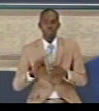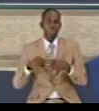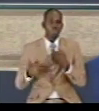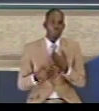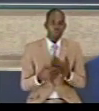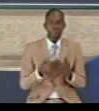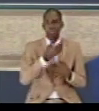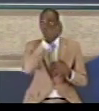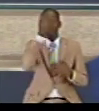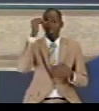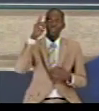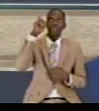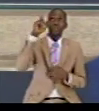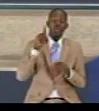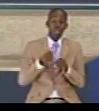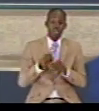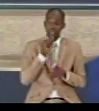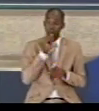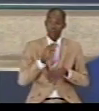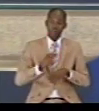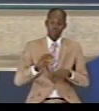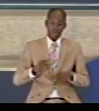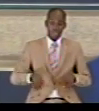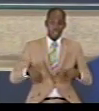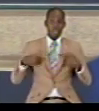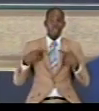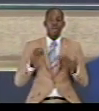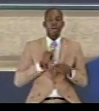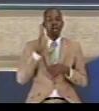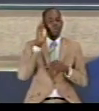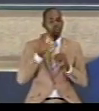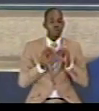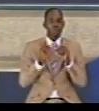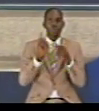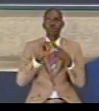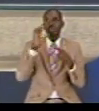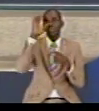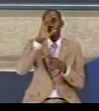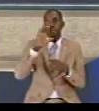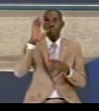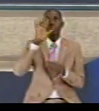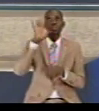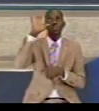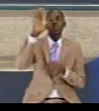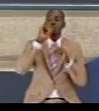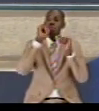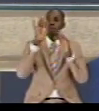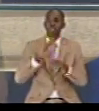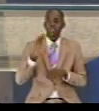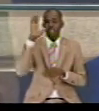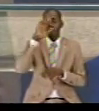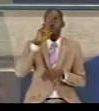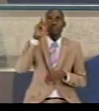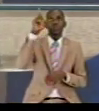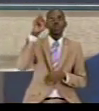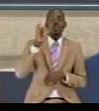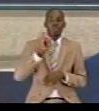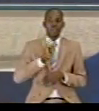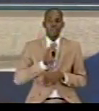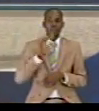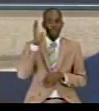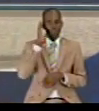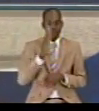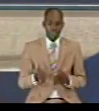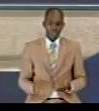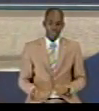forgetting you. While I'm alive, I'm going to keep on seeking your blessing, and I'll keep on seeking thee. I will lift up